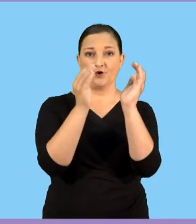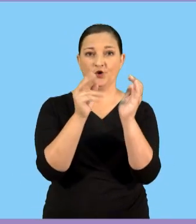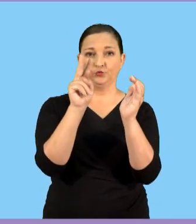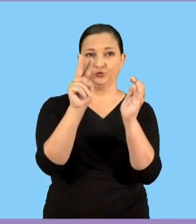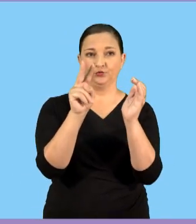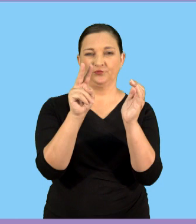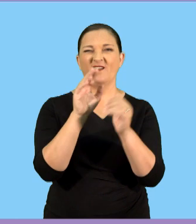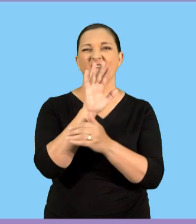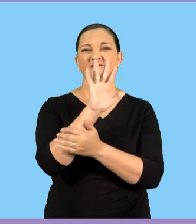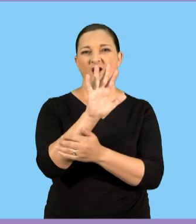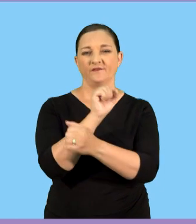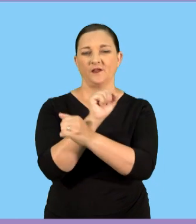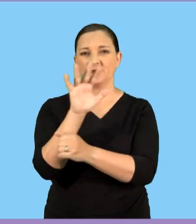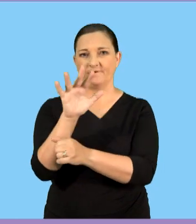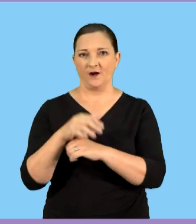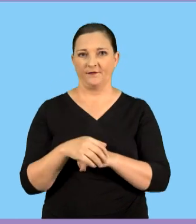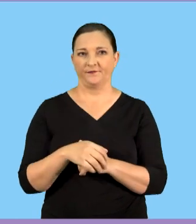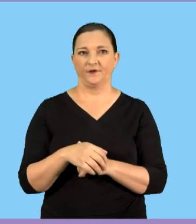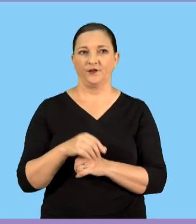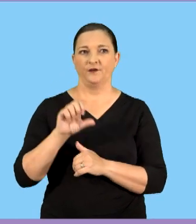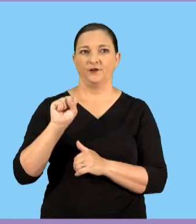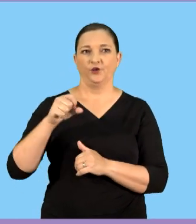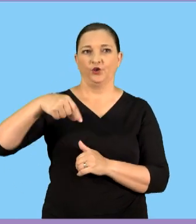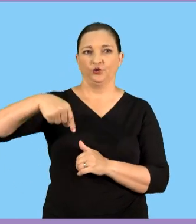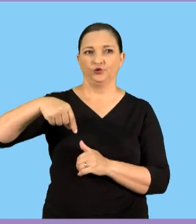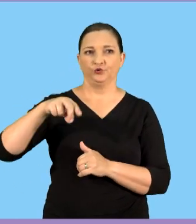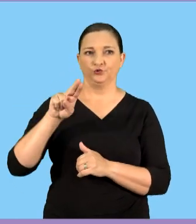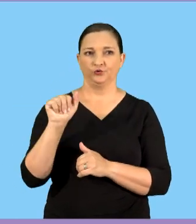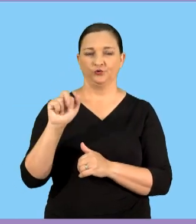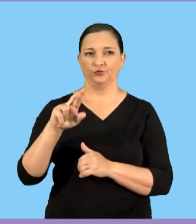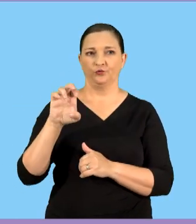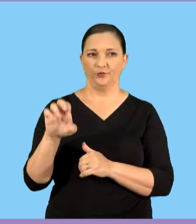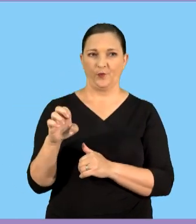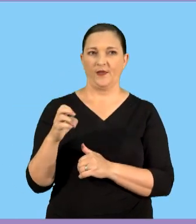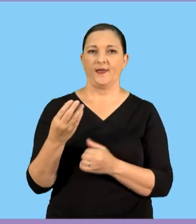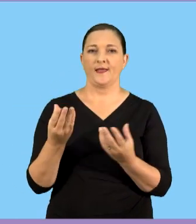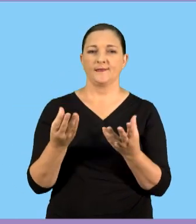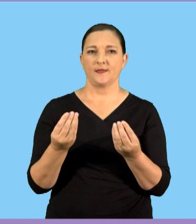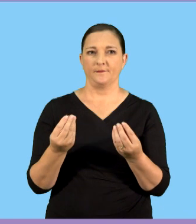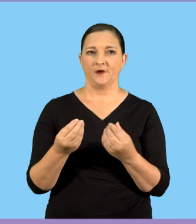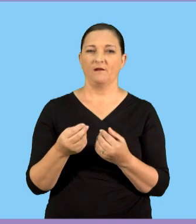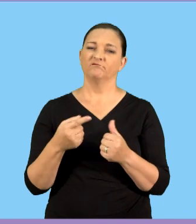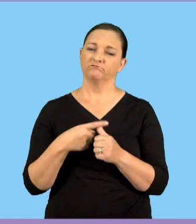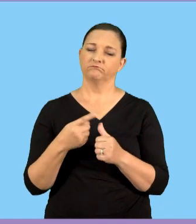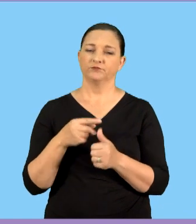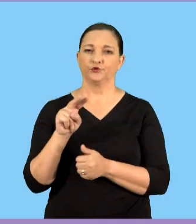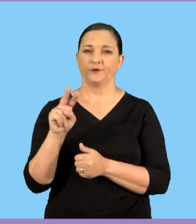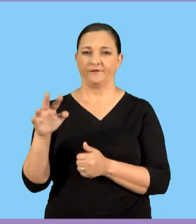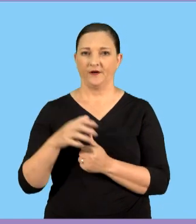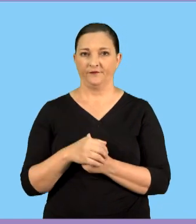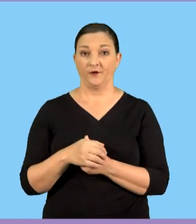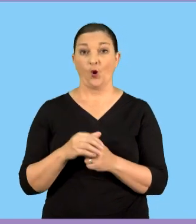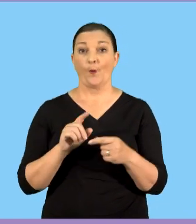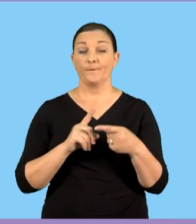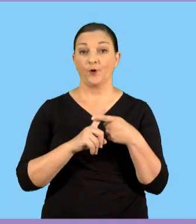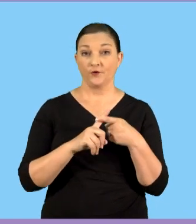that it is 5 multiplied by 5, and that is going to give us an answer of 25. That is